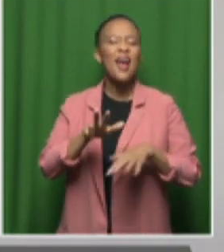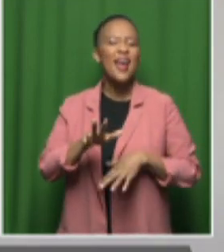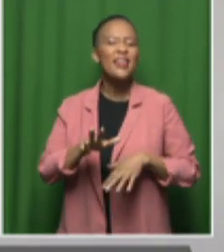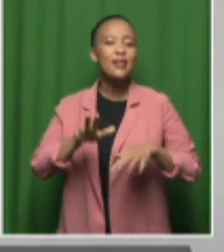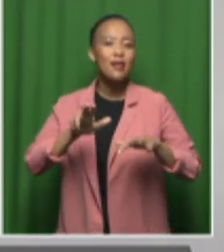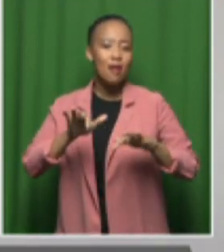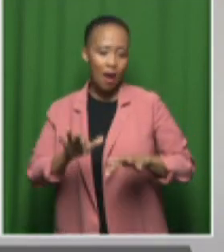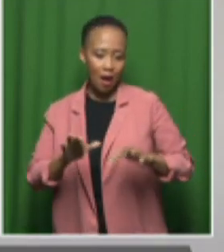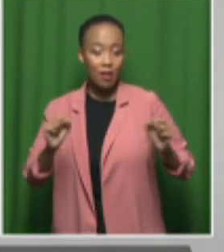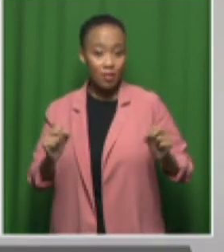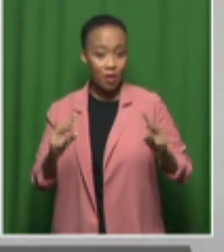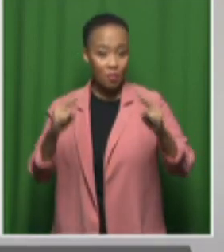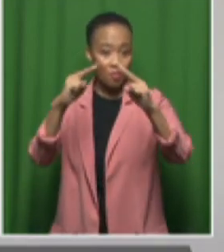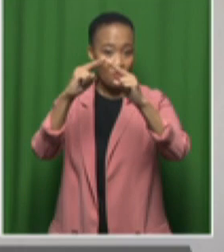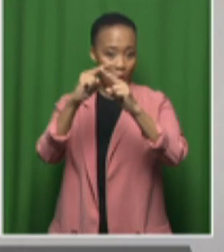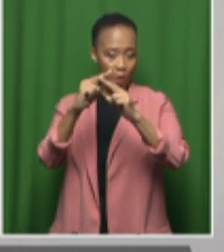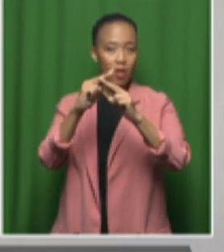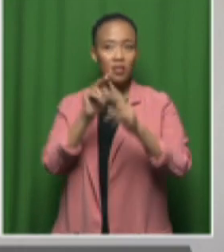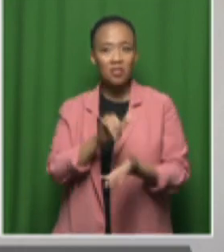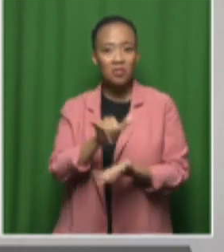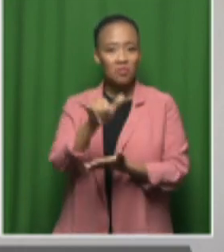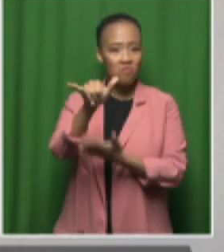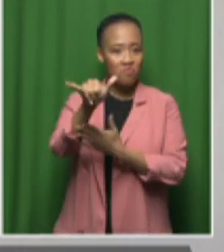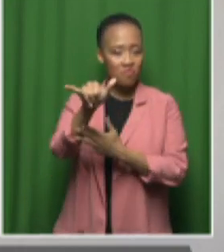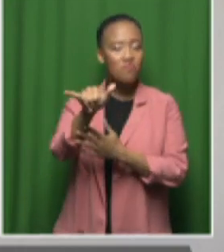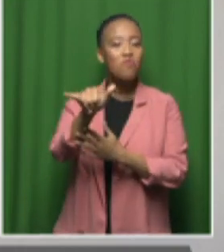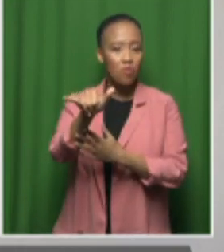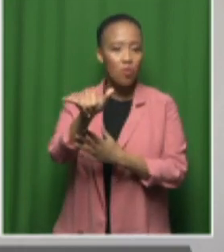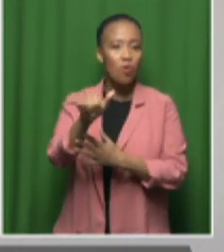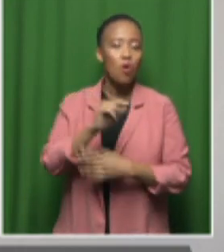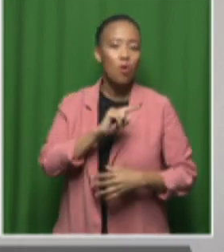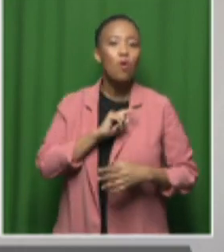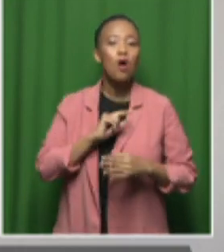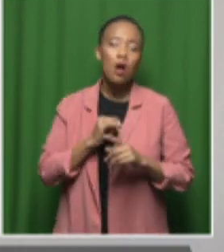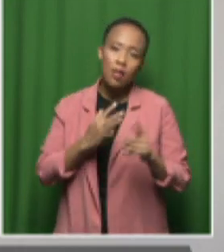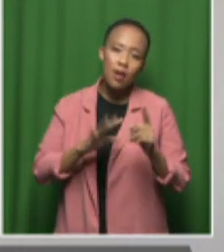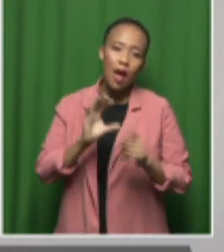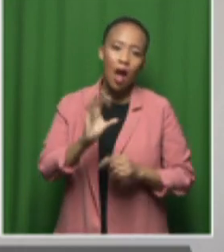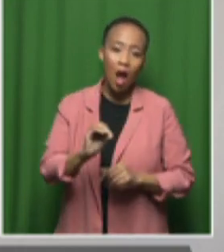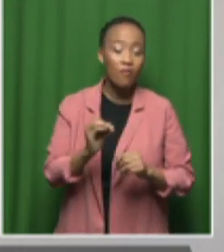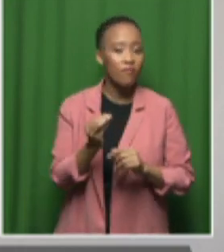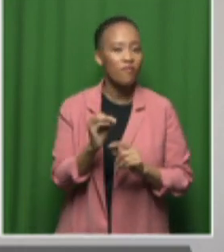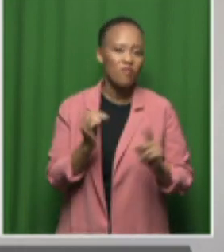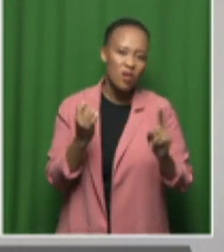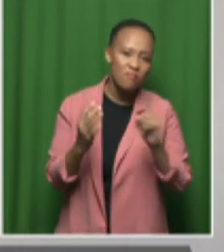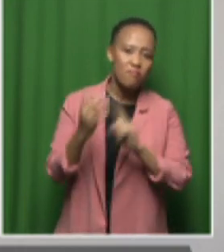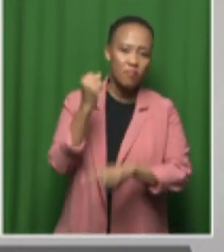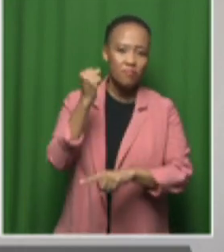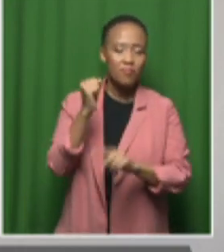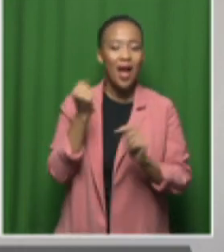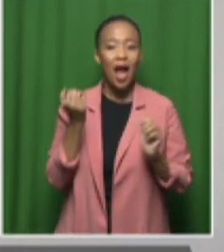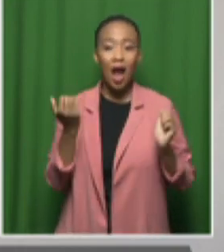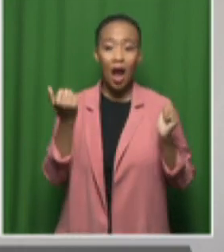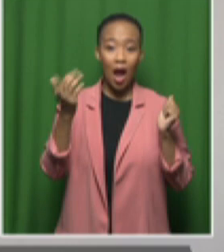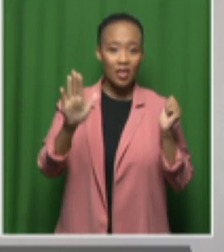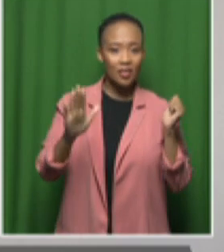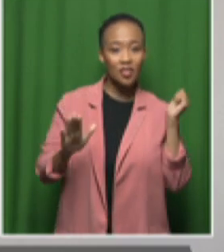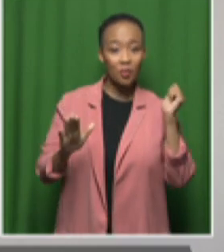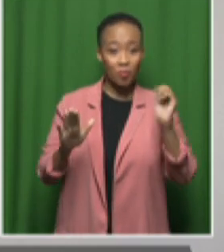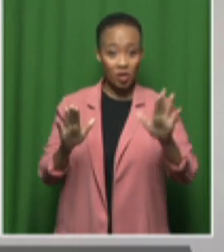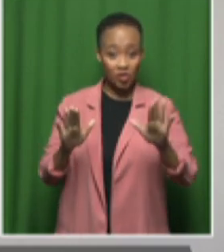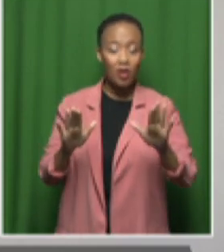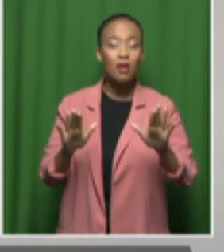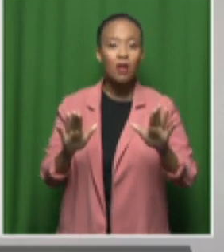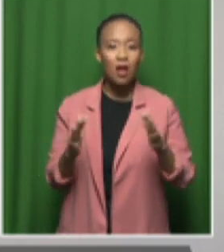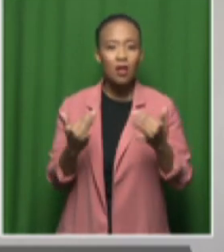see all this achievement in one exhibition. It's not something that is new to